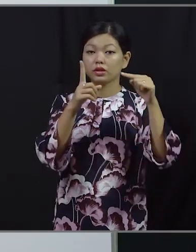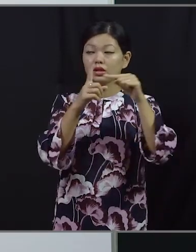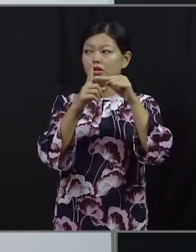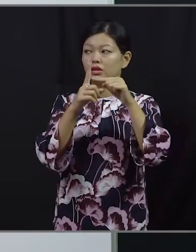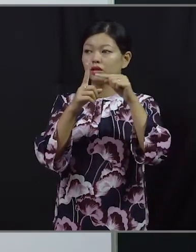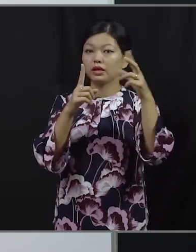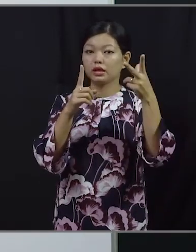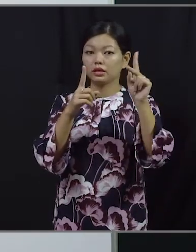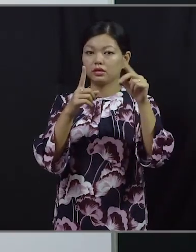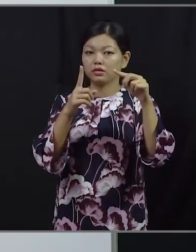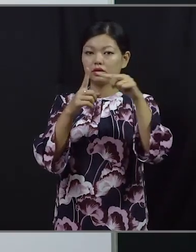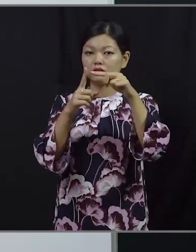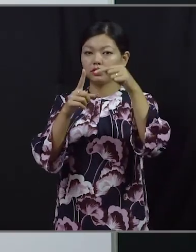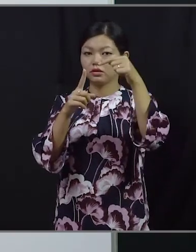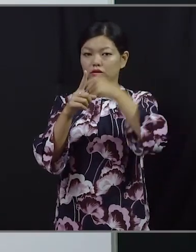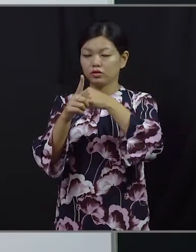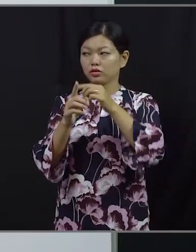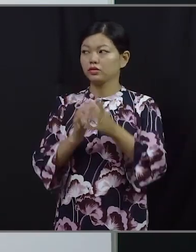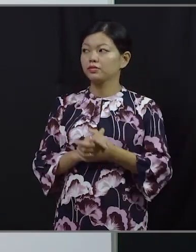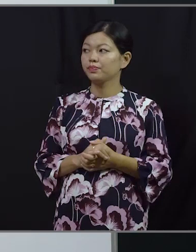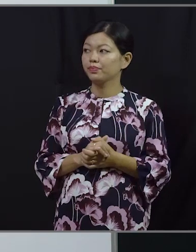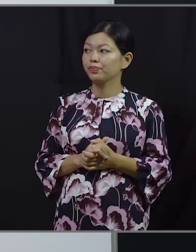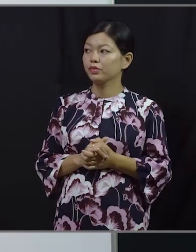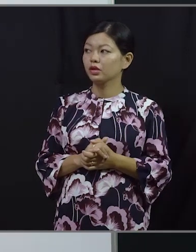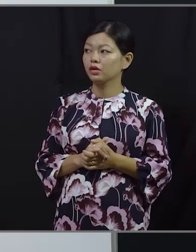now, so this is, okay dear student,